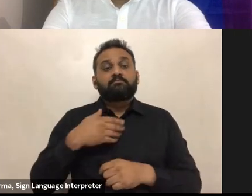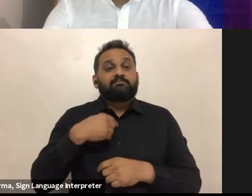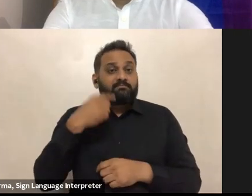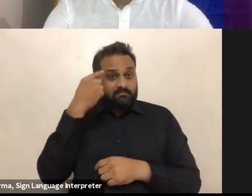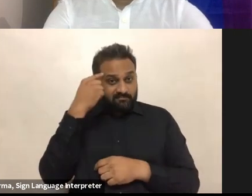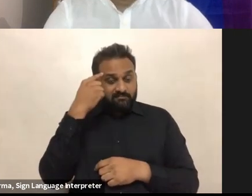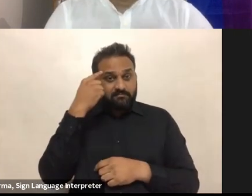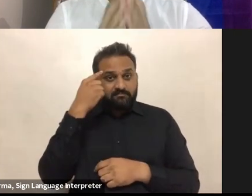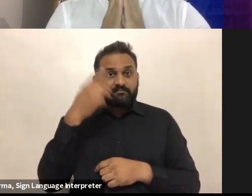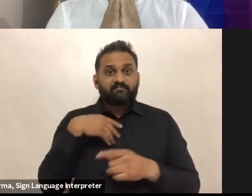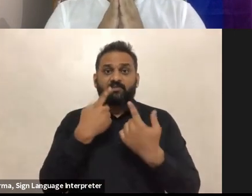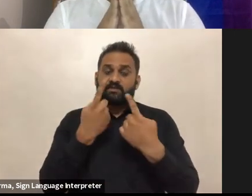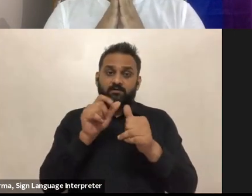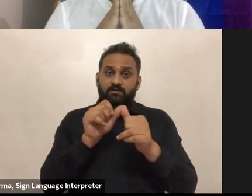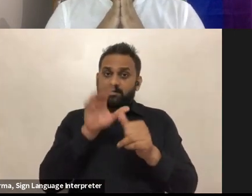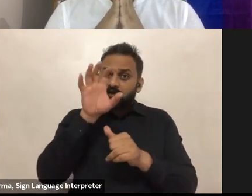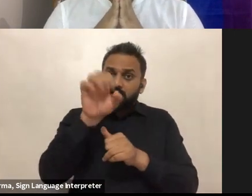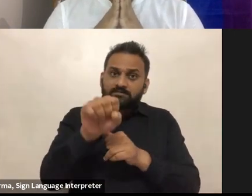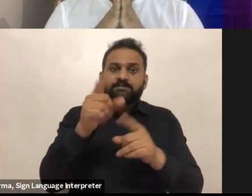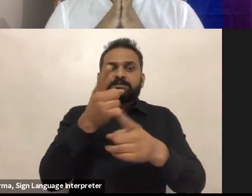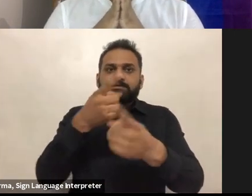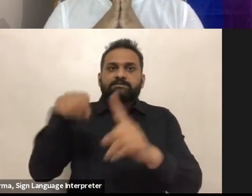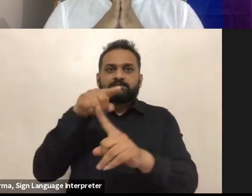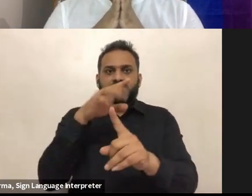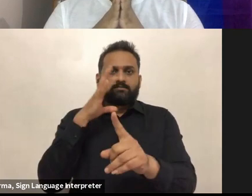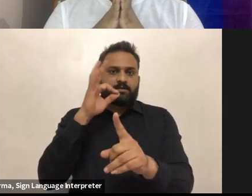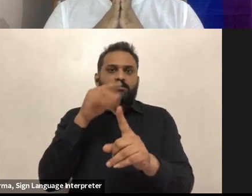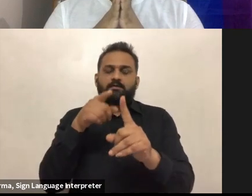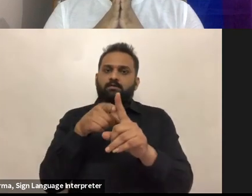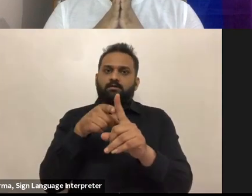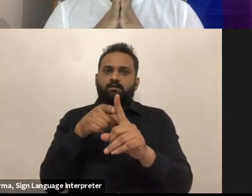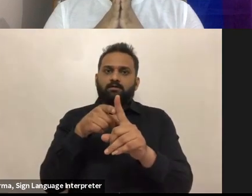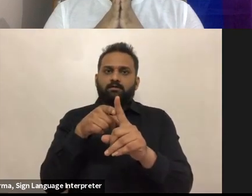I think access to spaces is one of the biggest